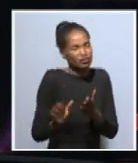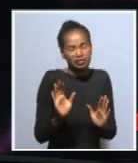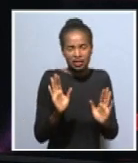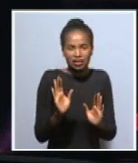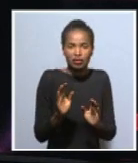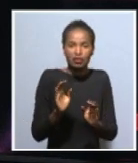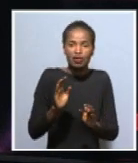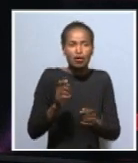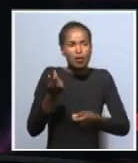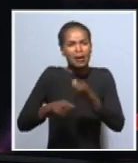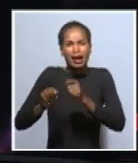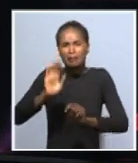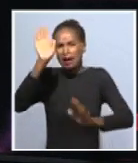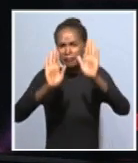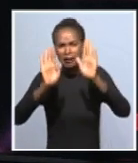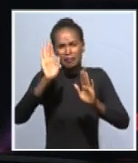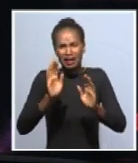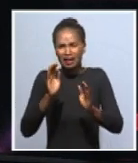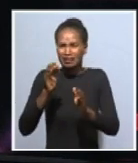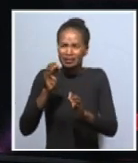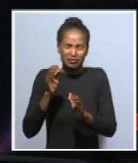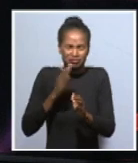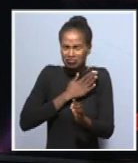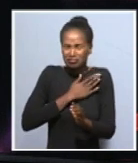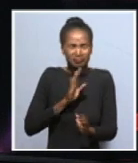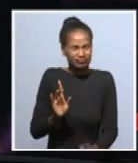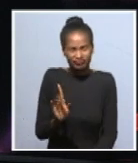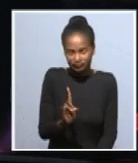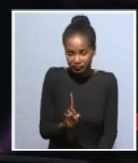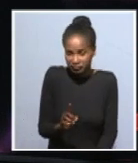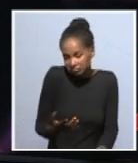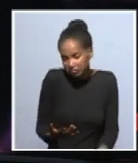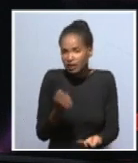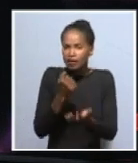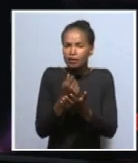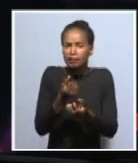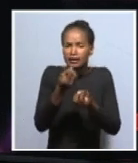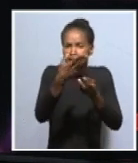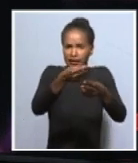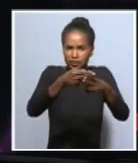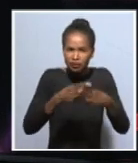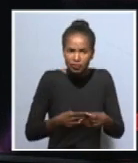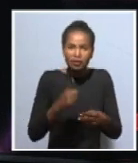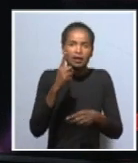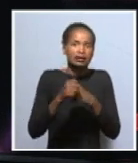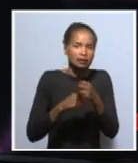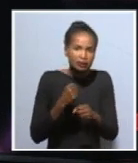auction. So that's not what we want to do. But obviously when you provide a loan, And year in, year